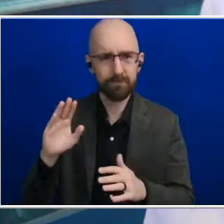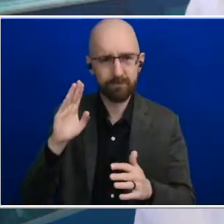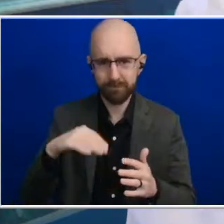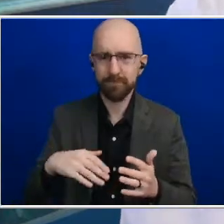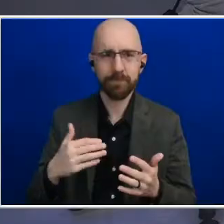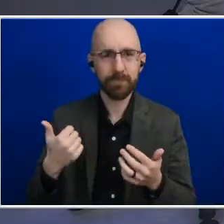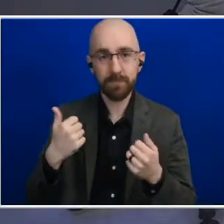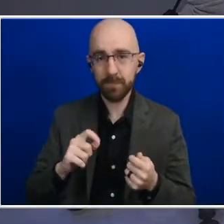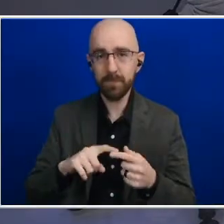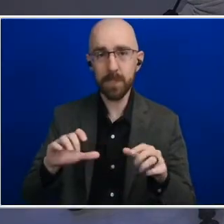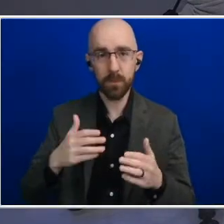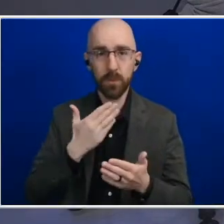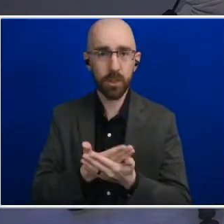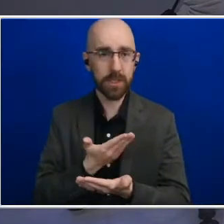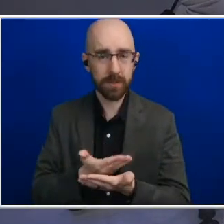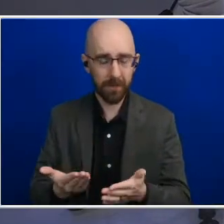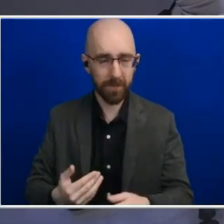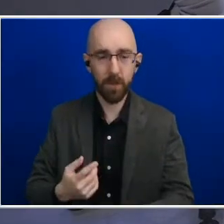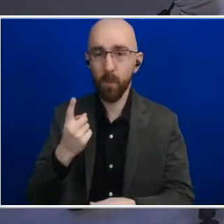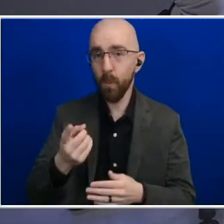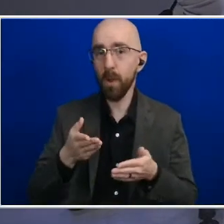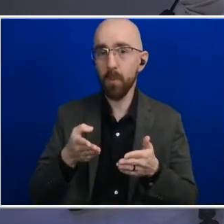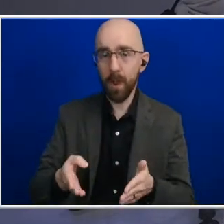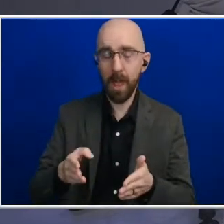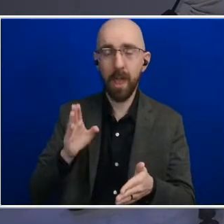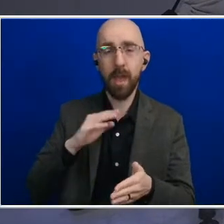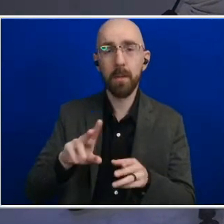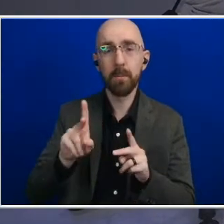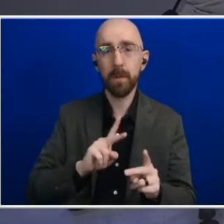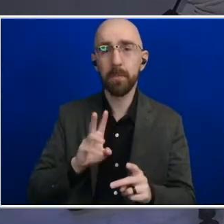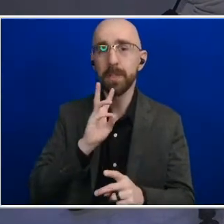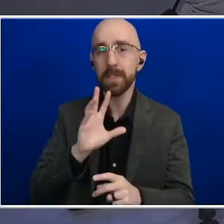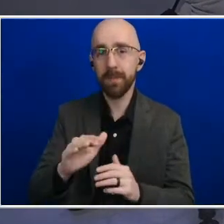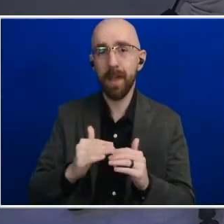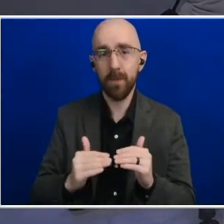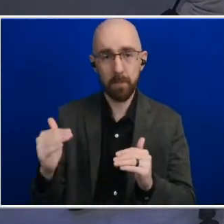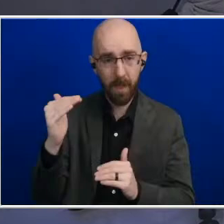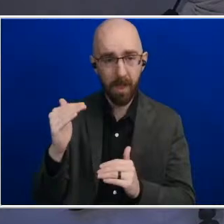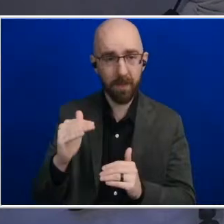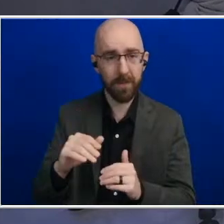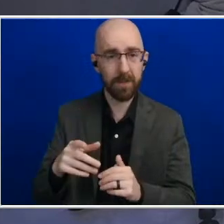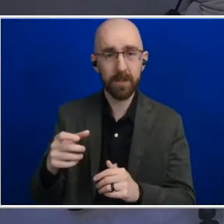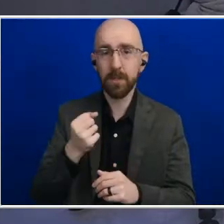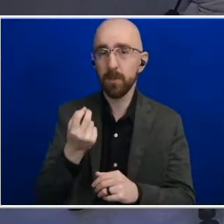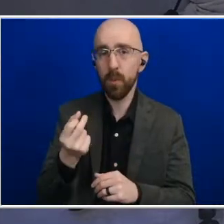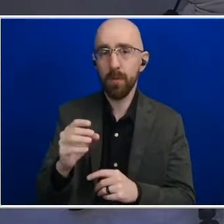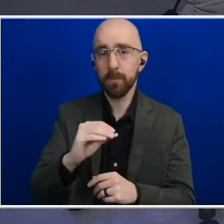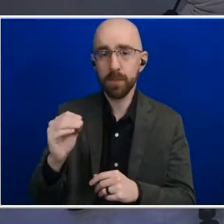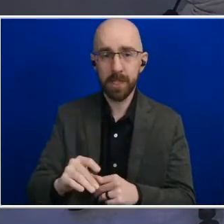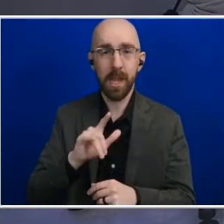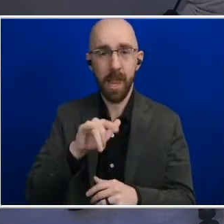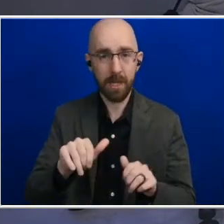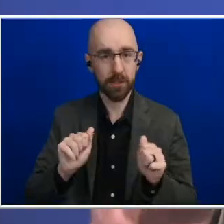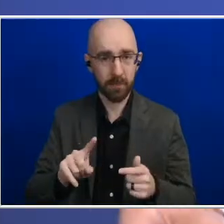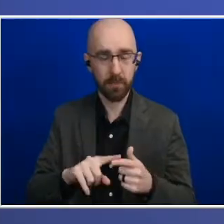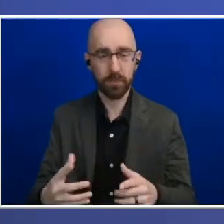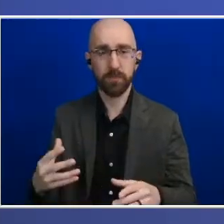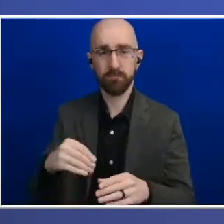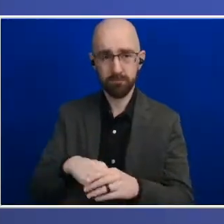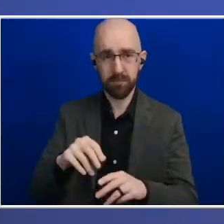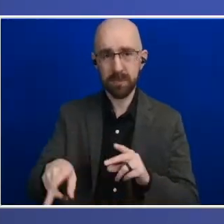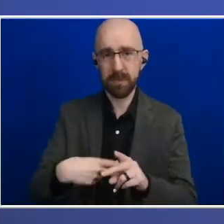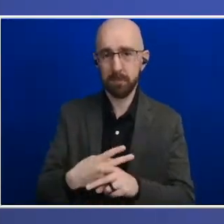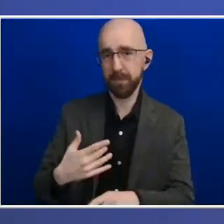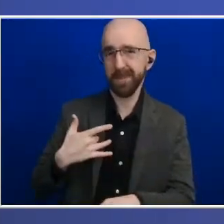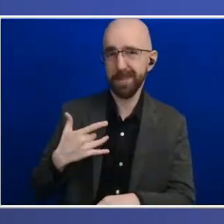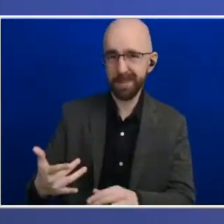And one way to do that, so we know that people 65 and older, that only as few as 12% actually are able to engage in the kind of typically recommended